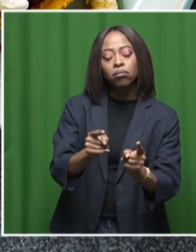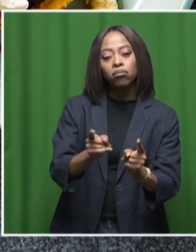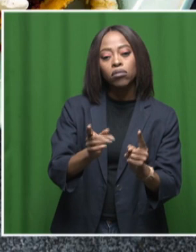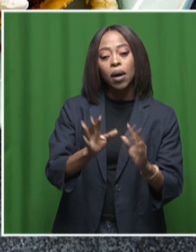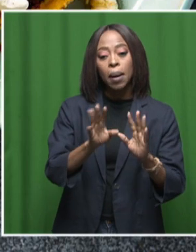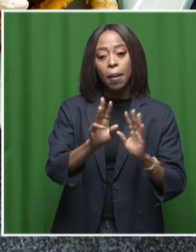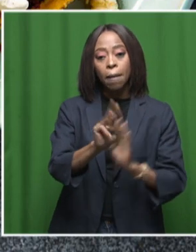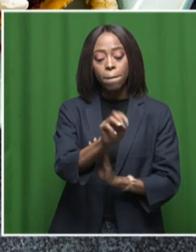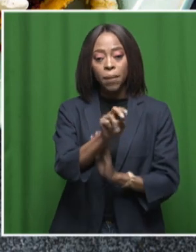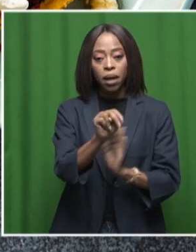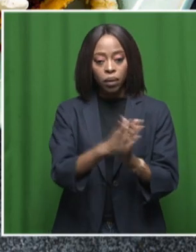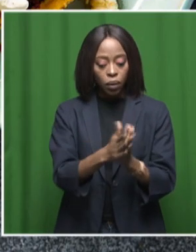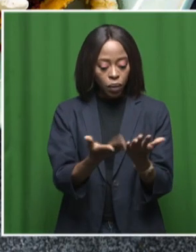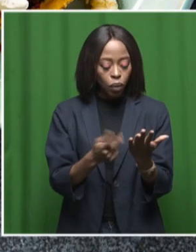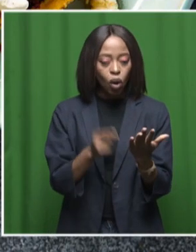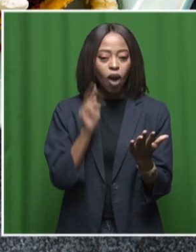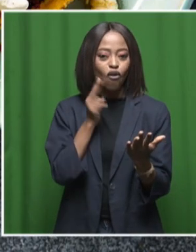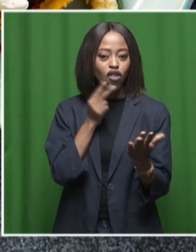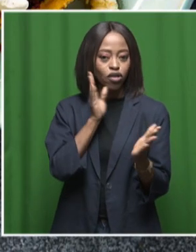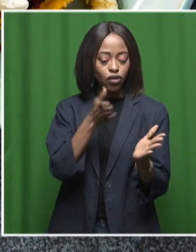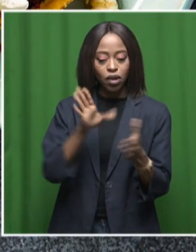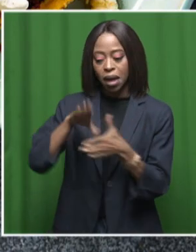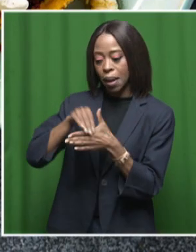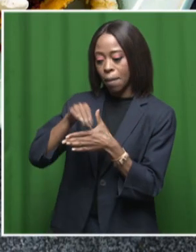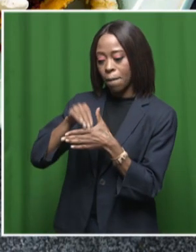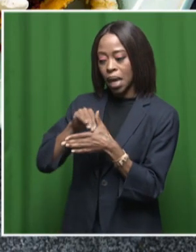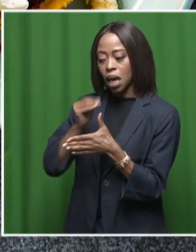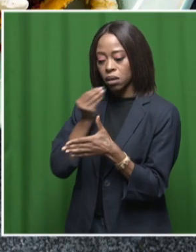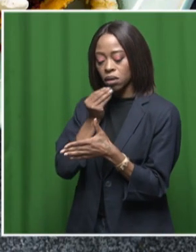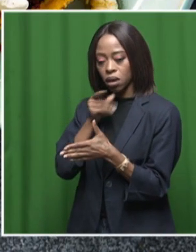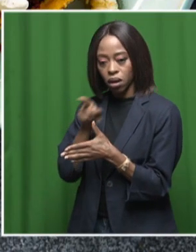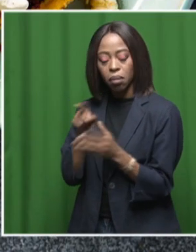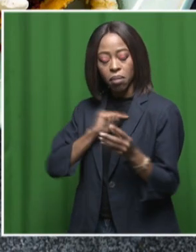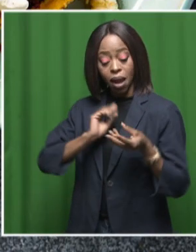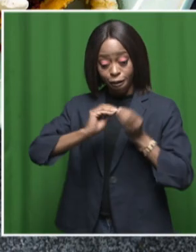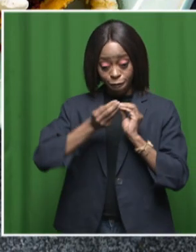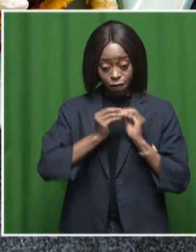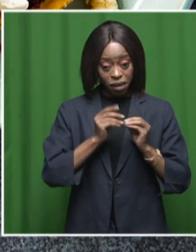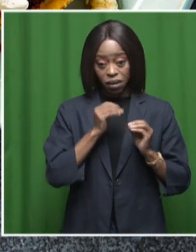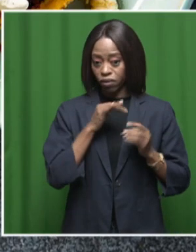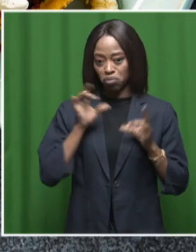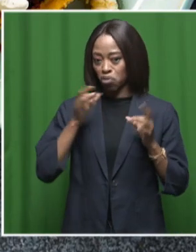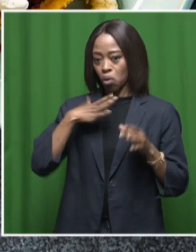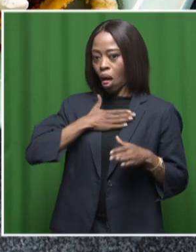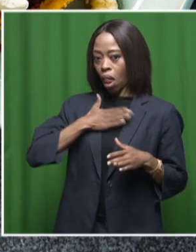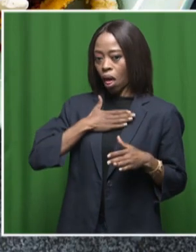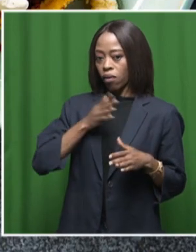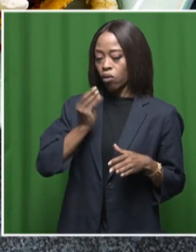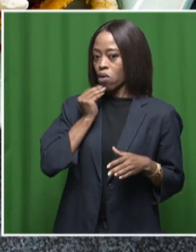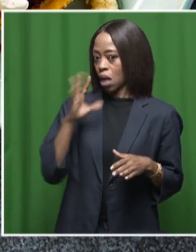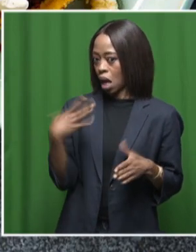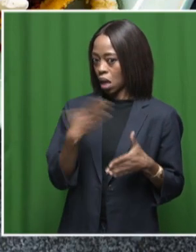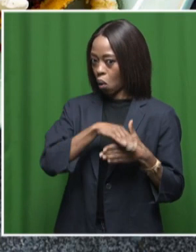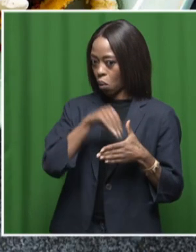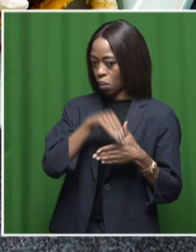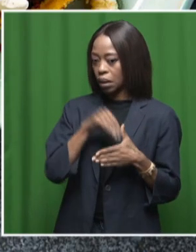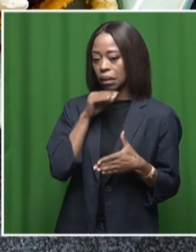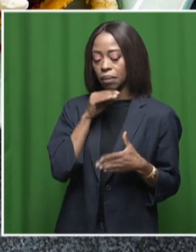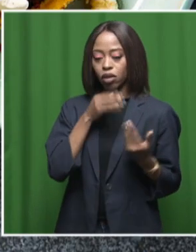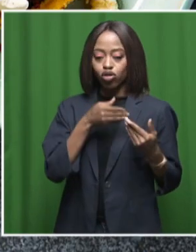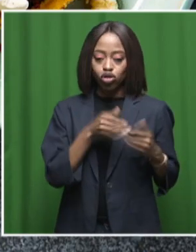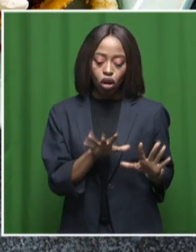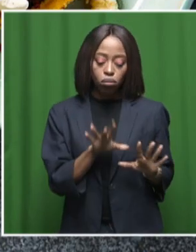menu, which there's a vegetarian one and a non-vegetarian one that I've curated. So you get a starter, then your main course is